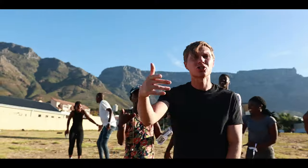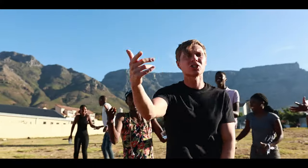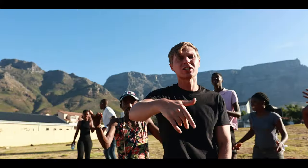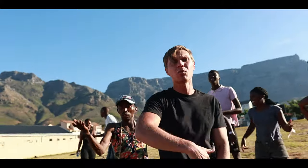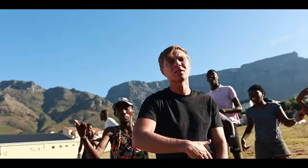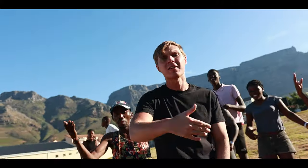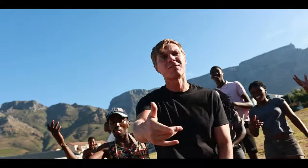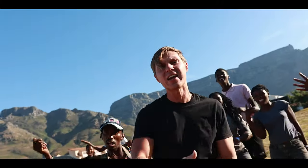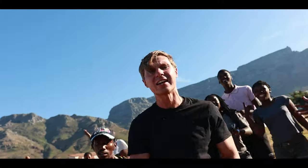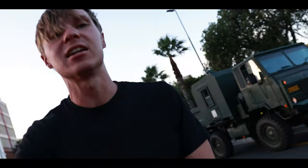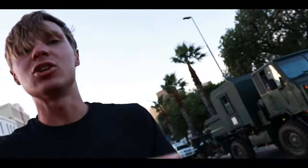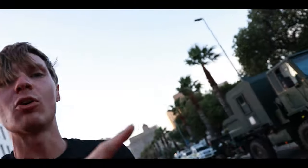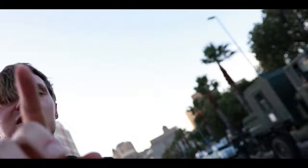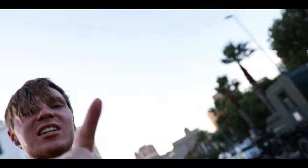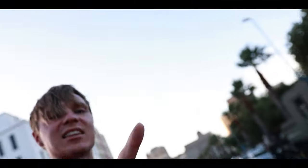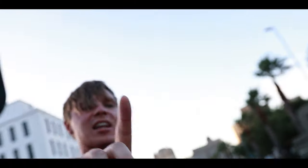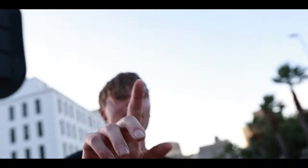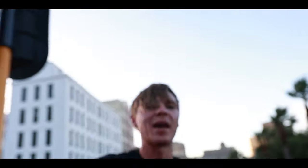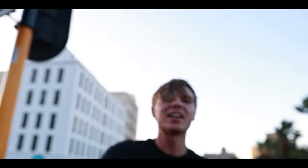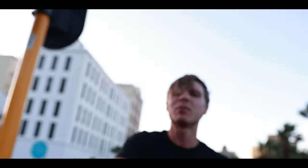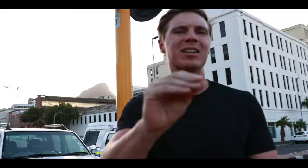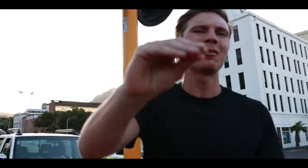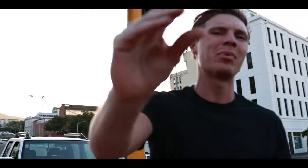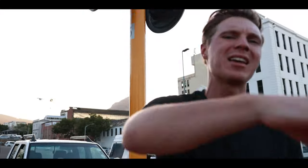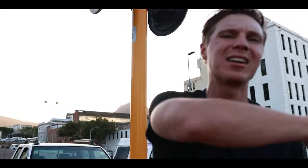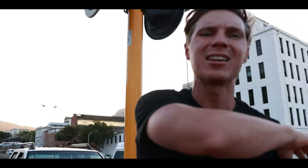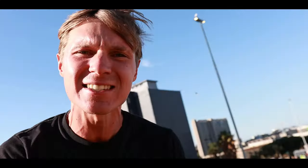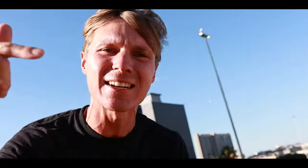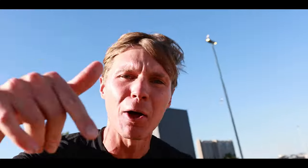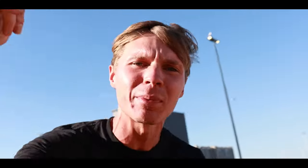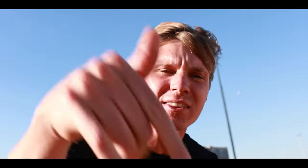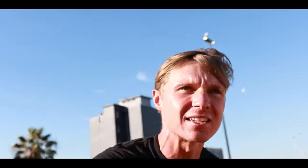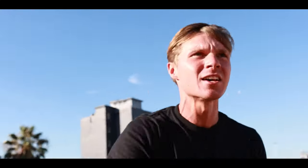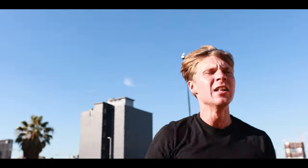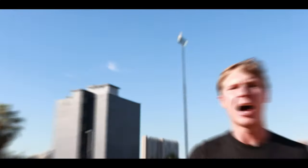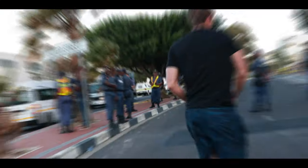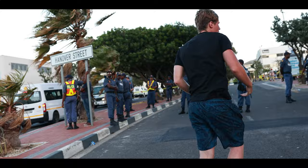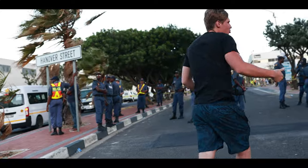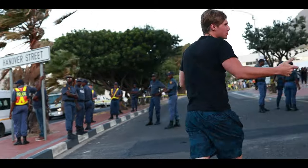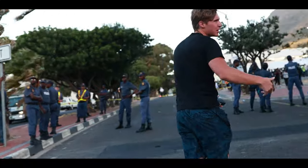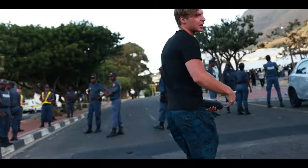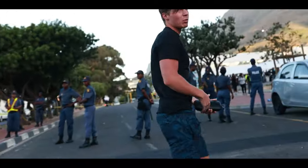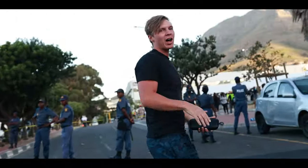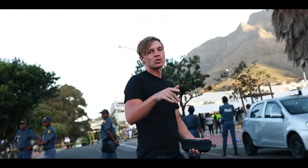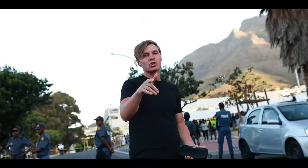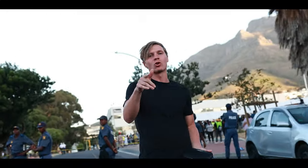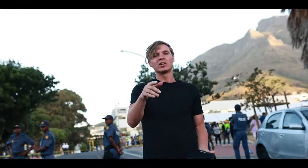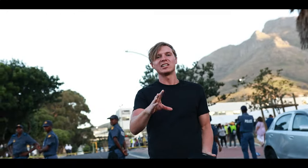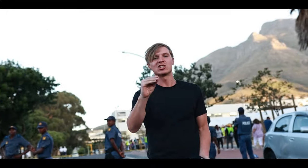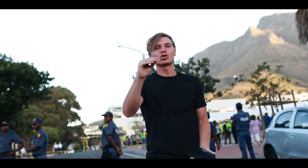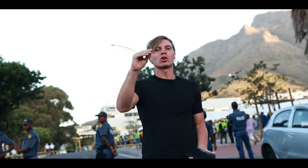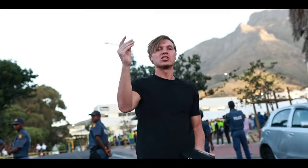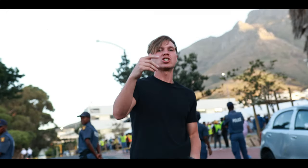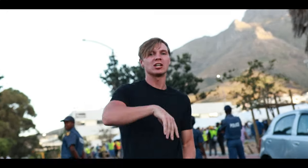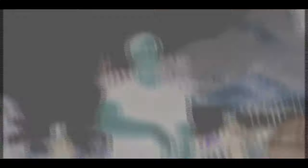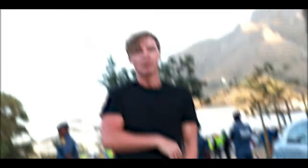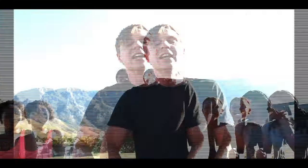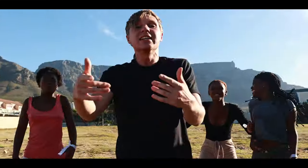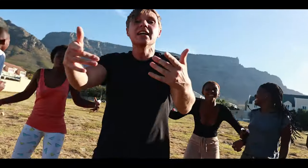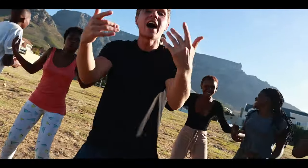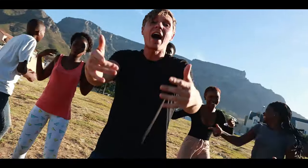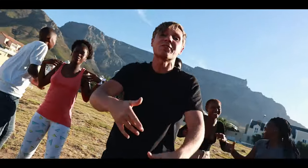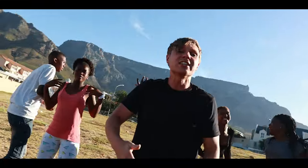taking, cause we're so done with the faking. And no, it's not that I'm hating, but debating isn't helping this. Our country's bleeding while our so-called leaders talking